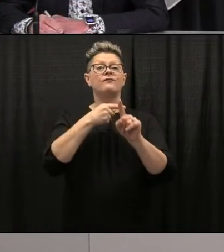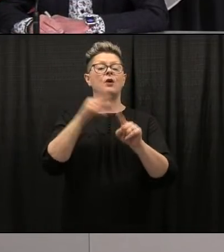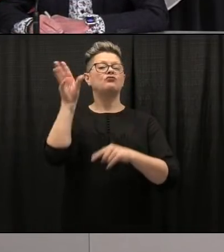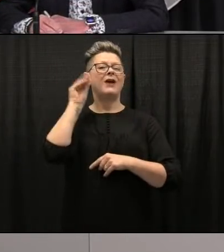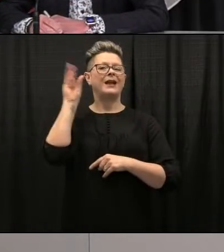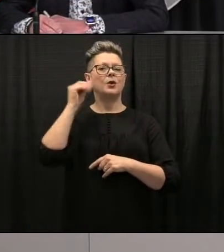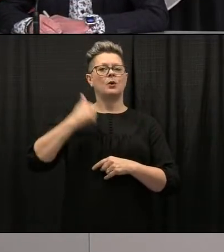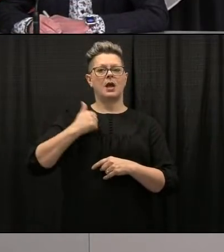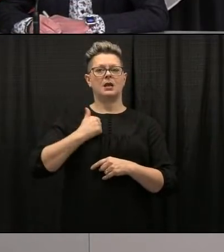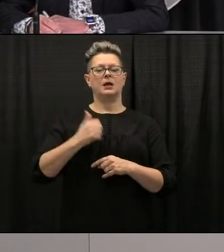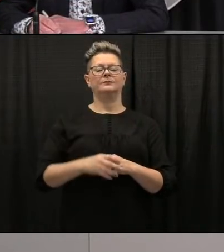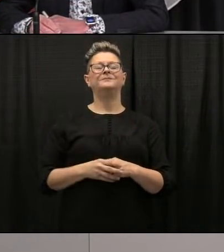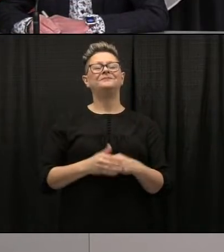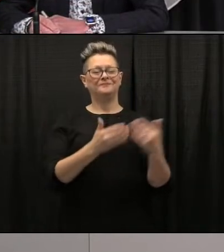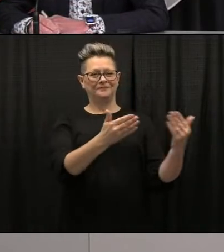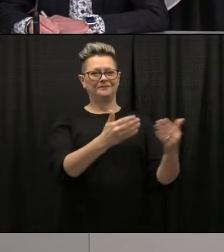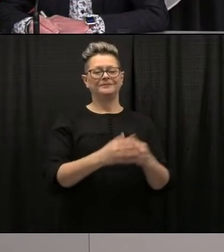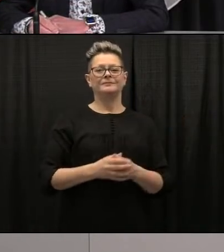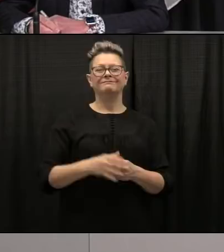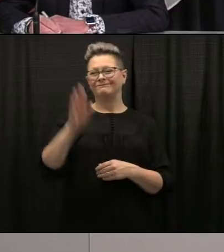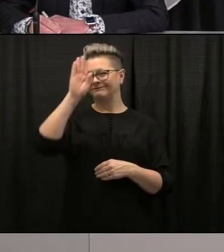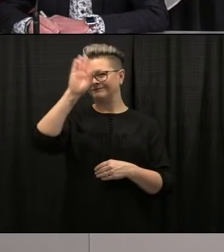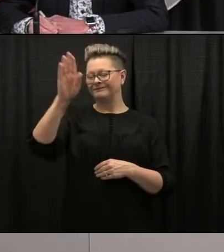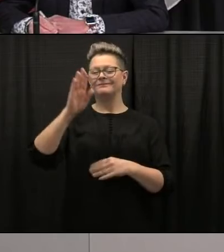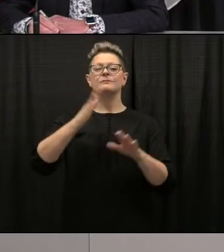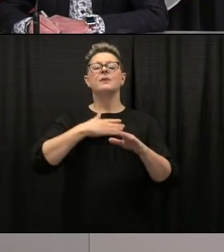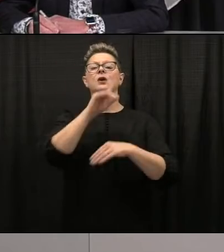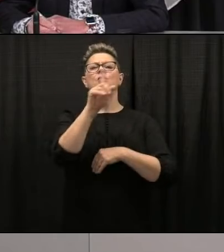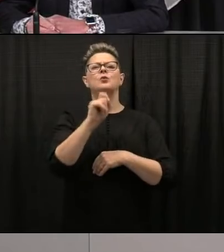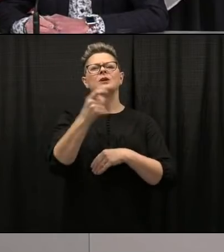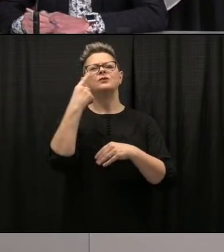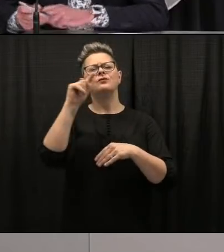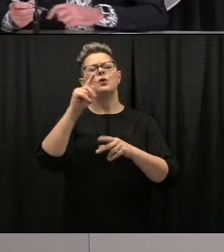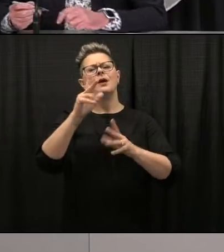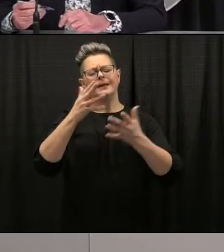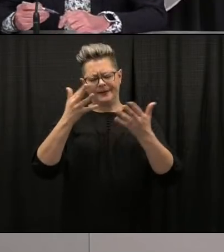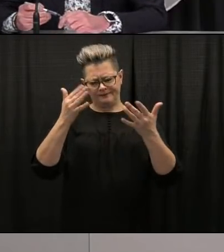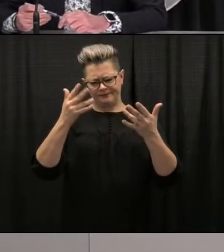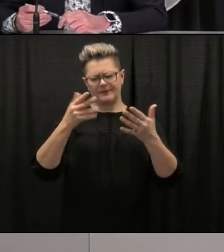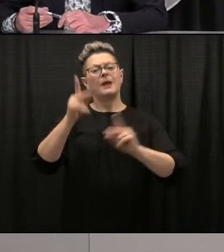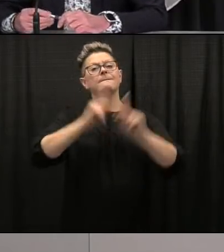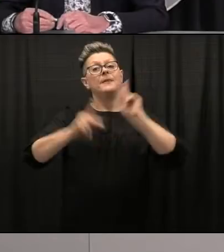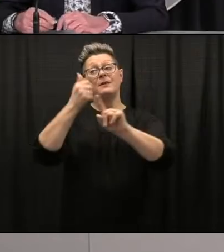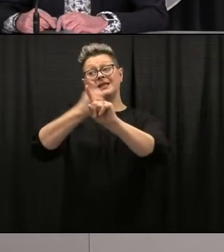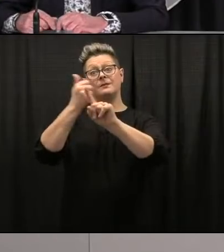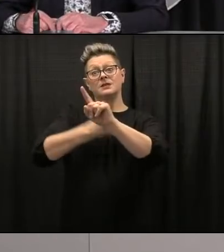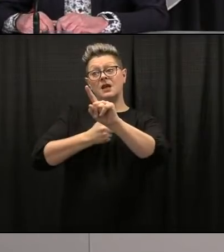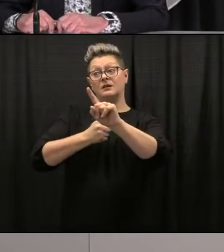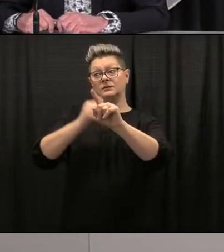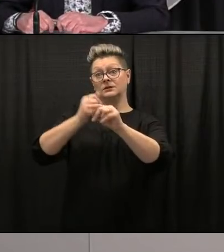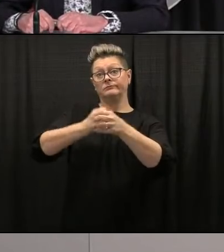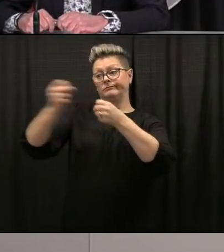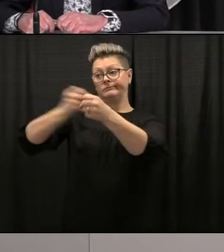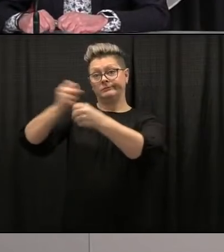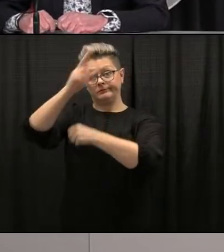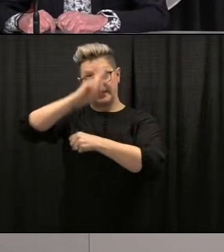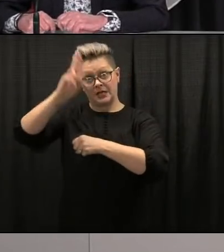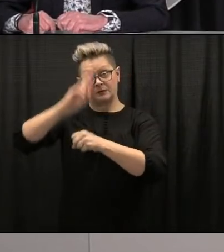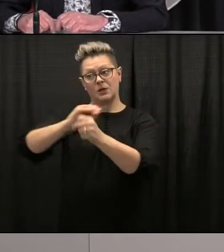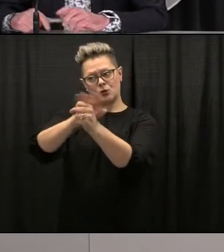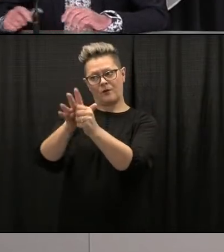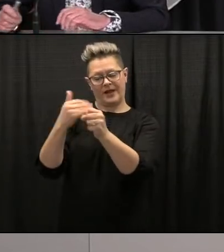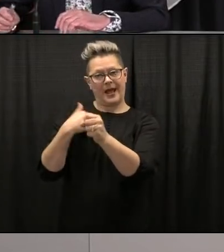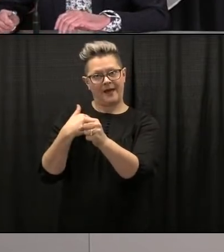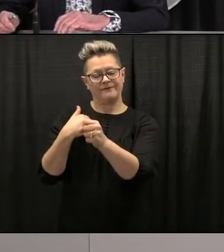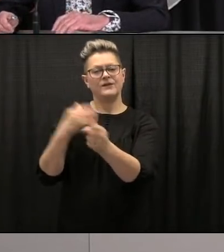Hi. First question is about the number of people in hospital who have COVID-19. So that total